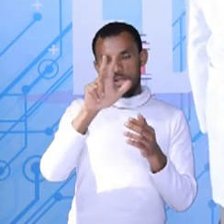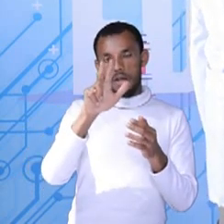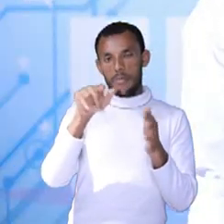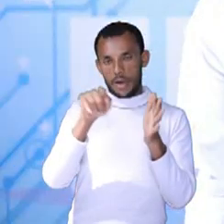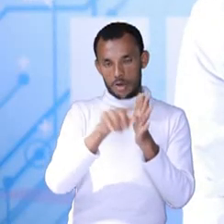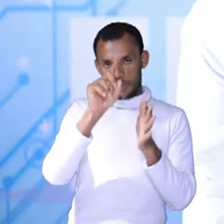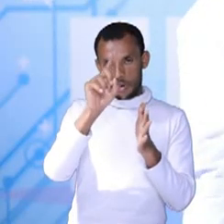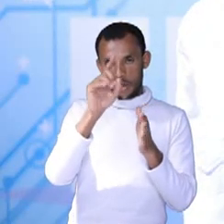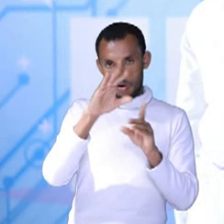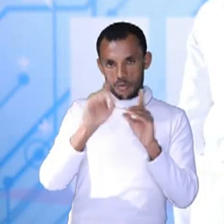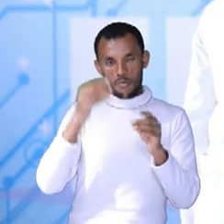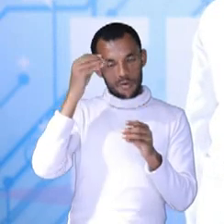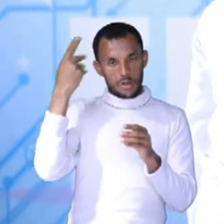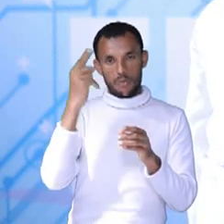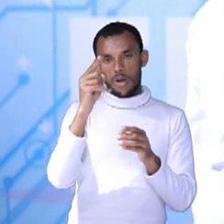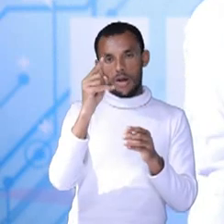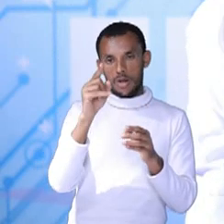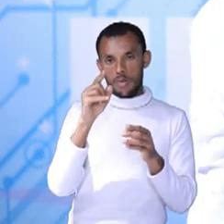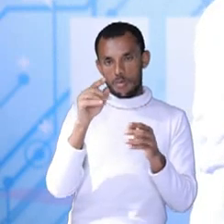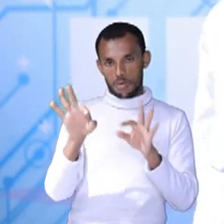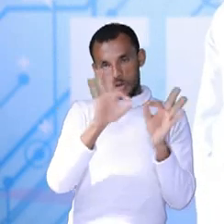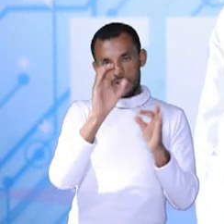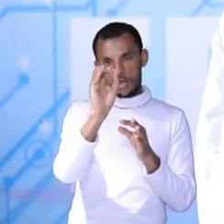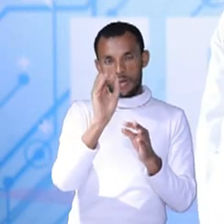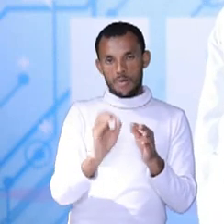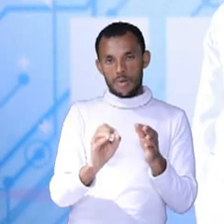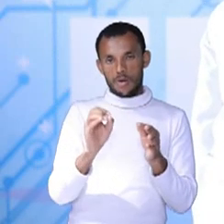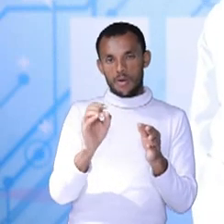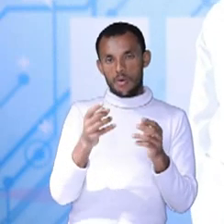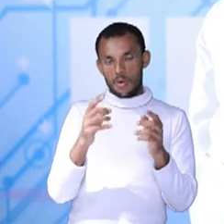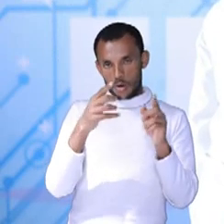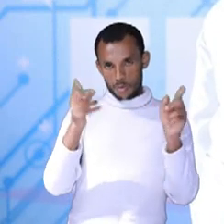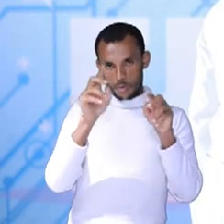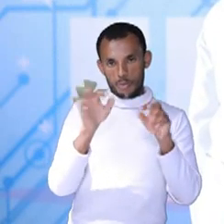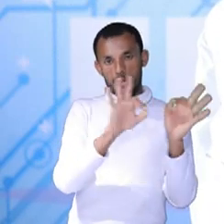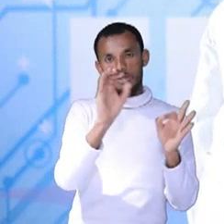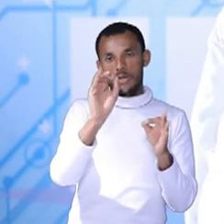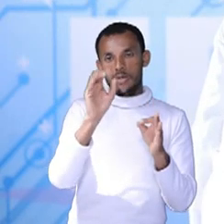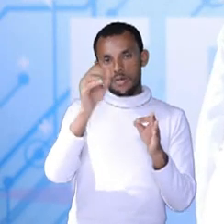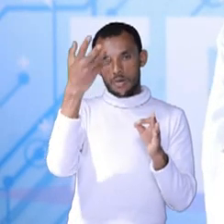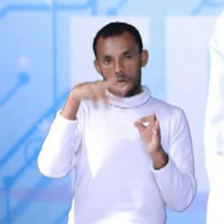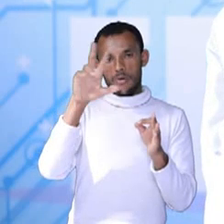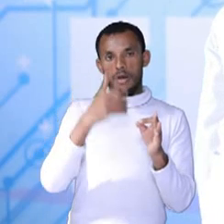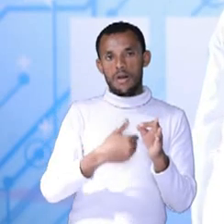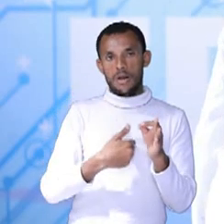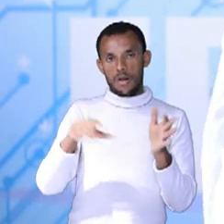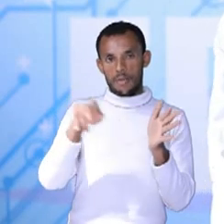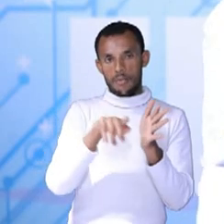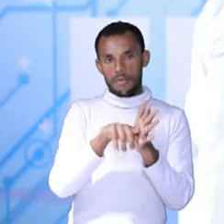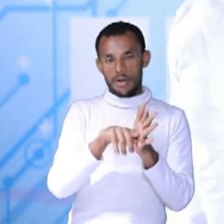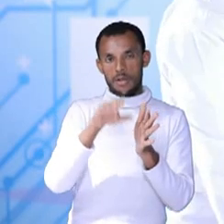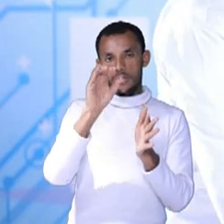1. Next, don't forget this one, you put 0. So minus, when you put 0 here, it is 0 cubed over 3